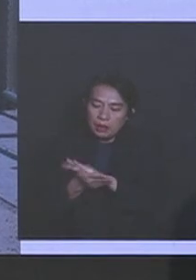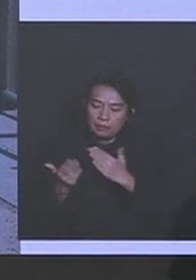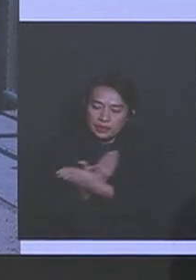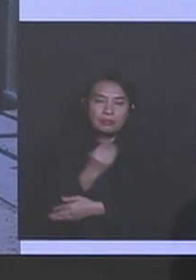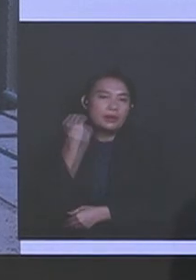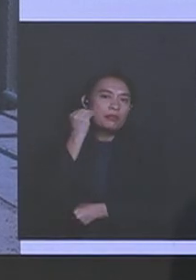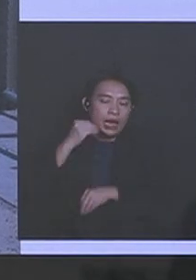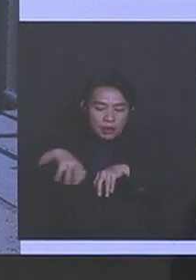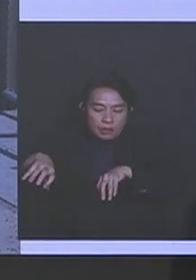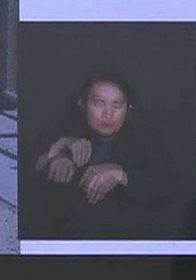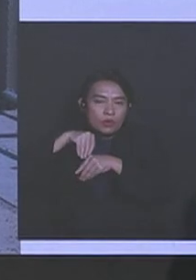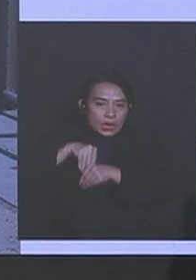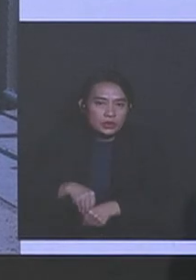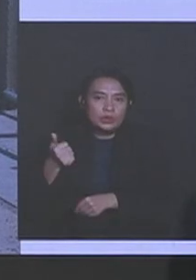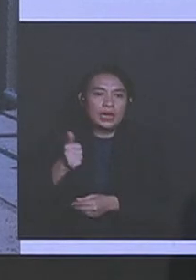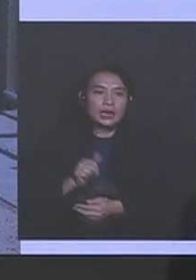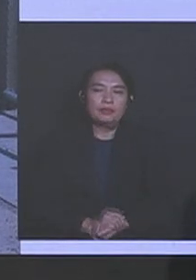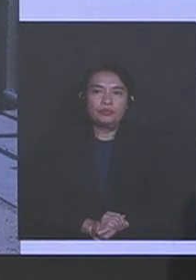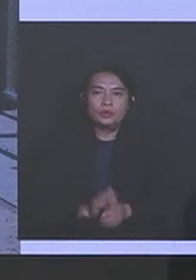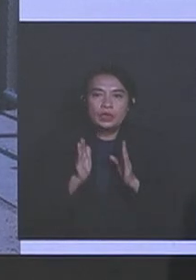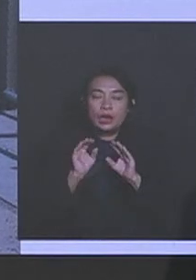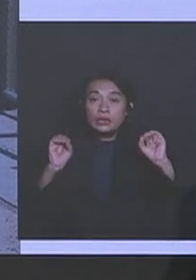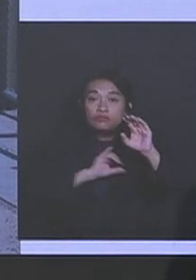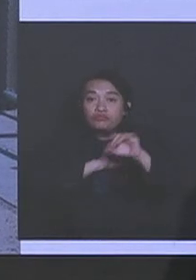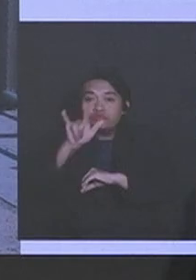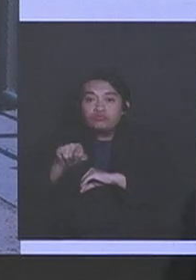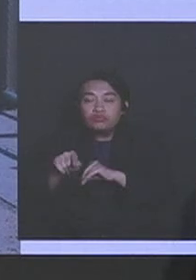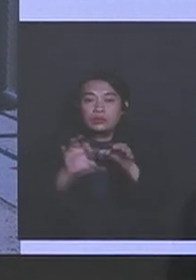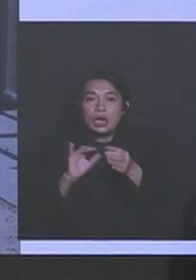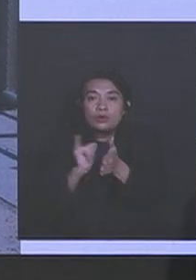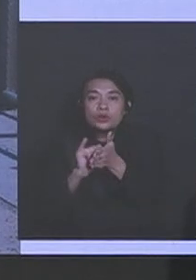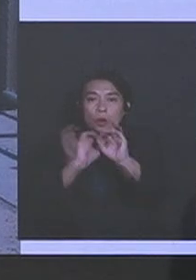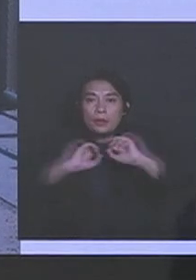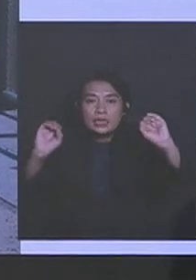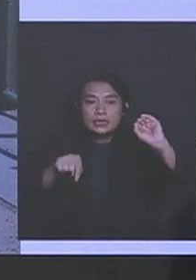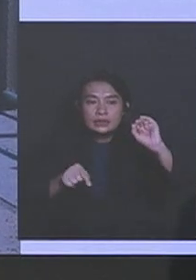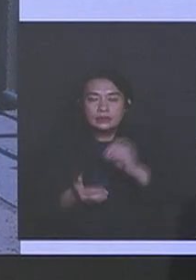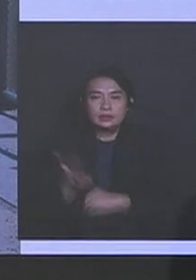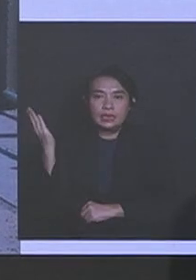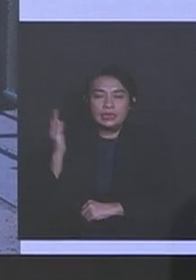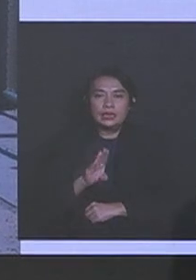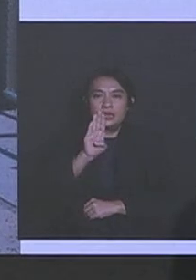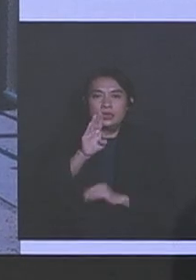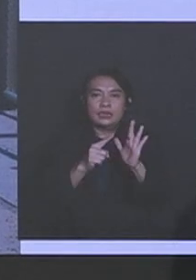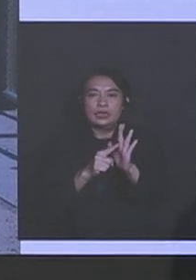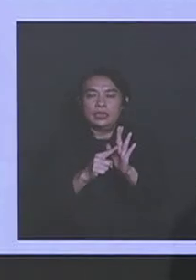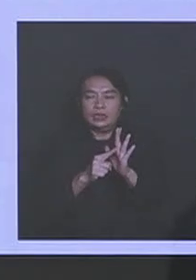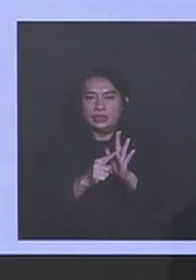been to New York, this is in the Brooklyn side, and there's been an incredible transformation of the waterfront there.